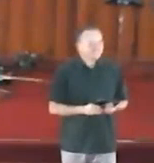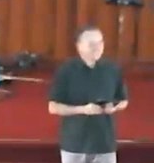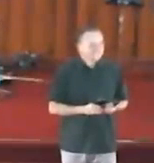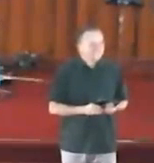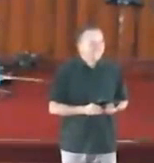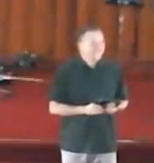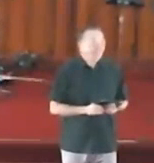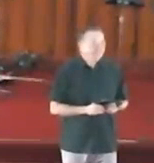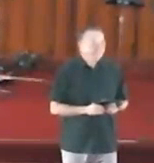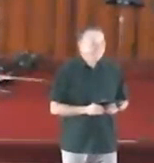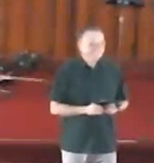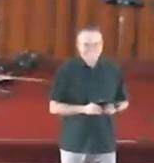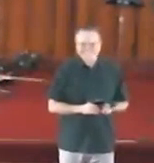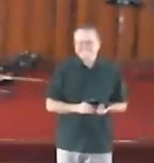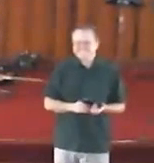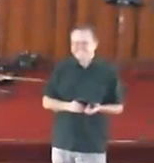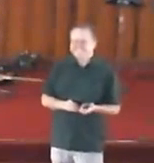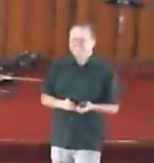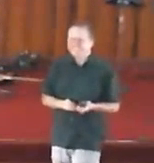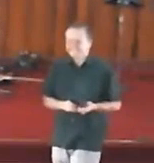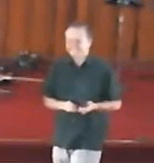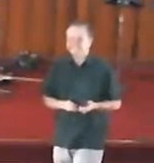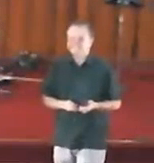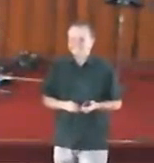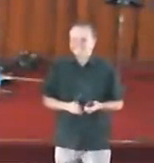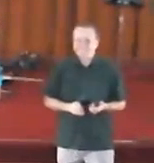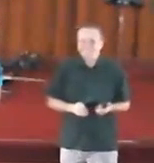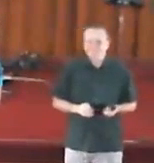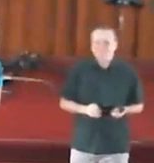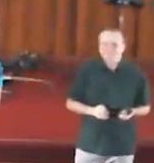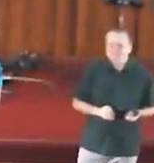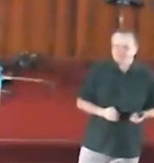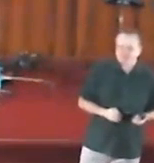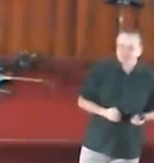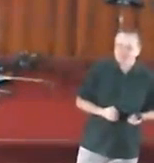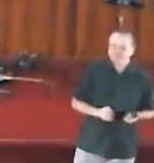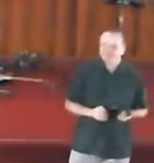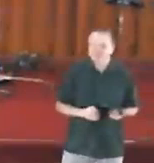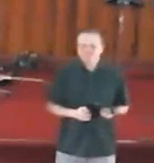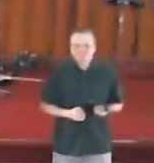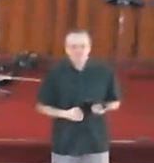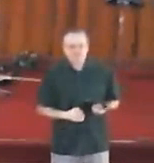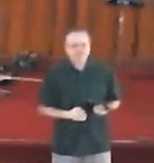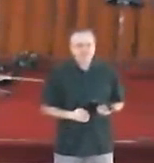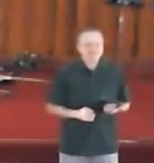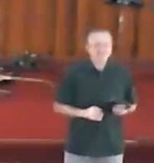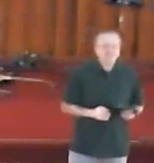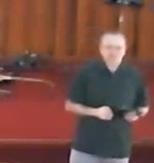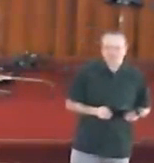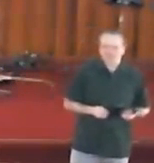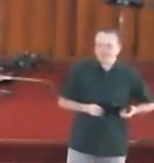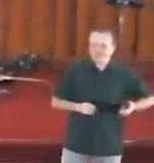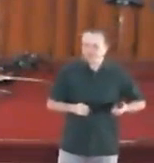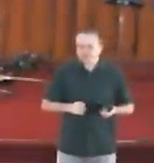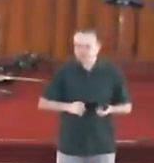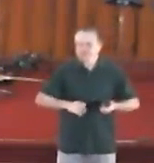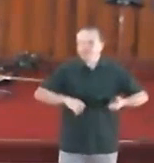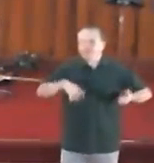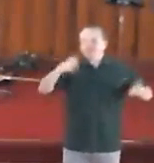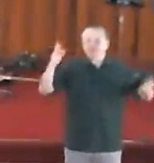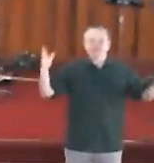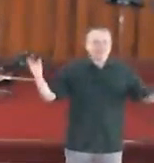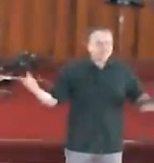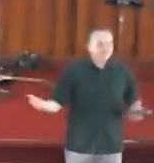need happiness, do we go to the Holy Spirit first? ¿Verdad? Andamos buscando comedias o andamos